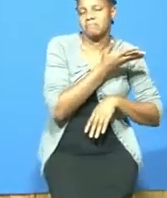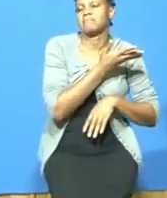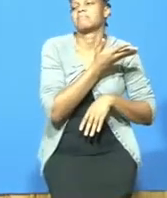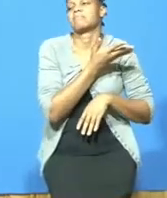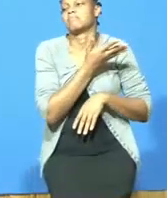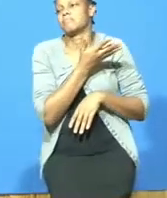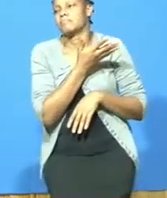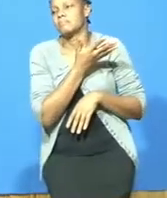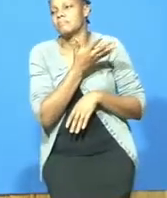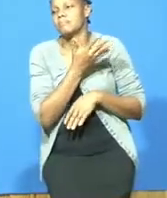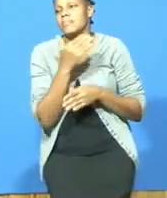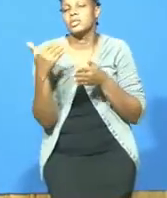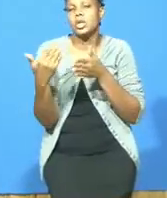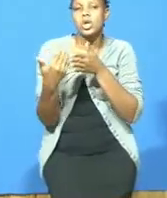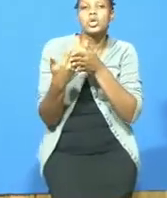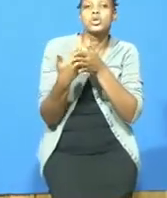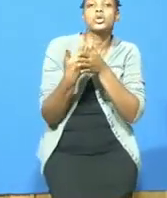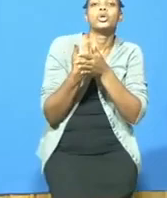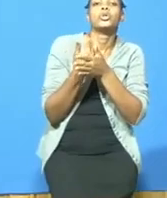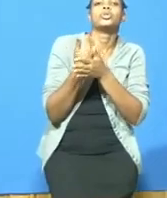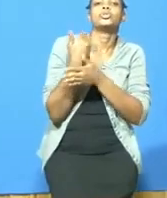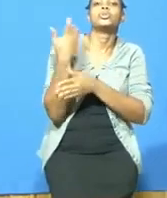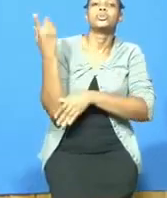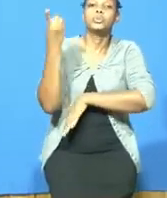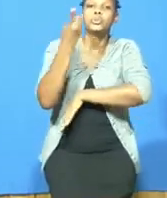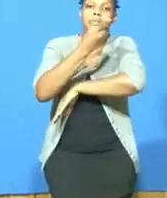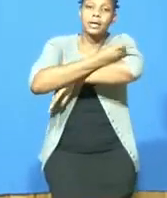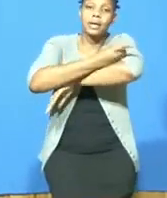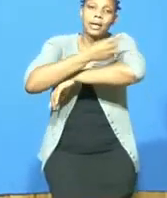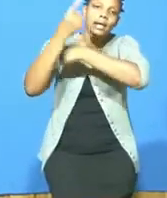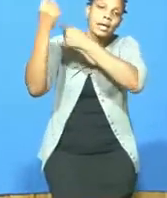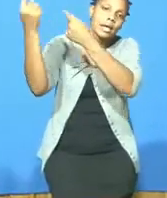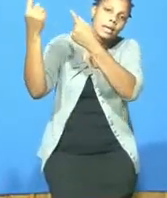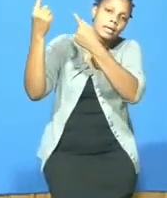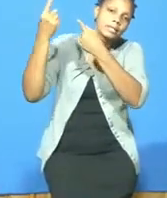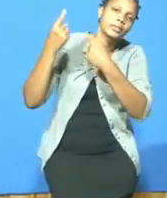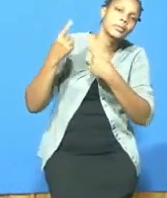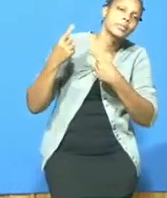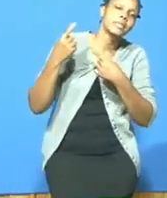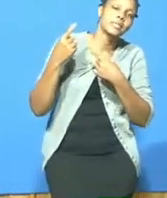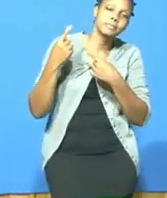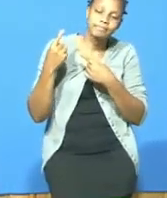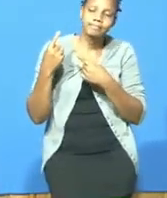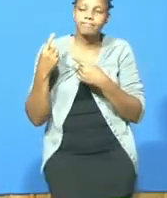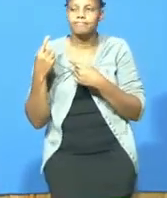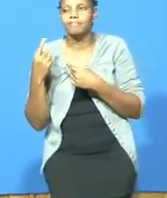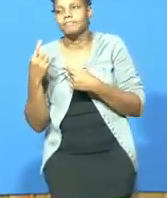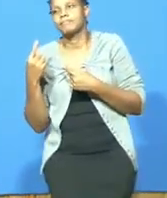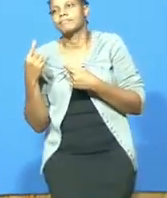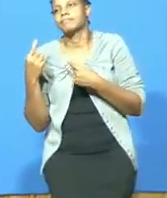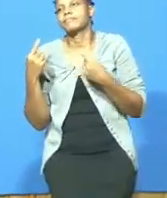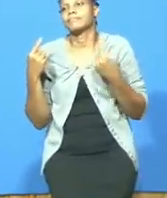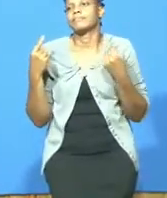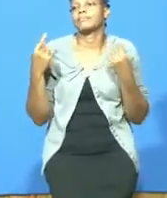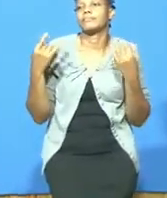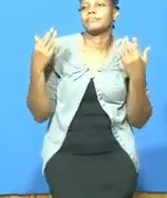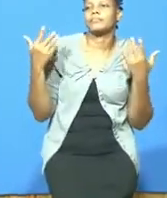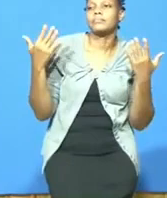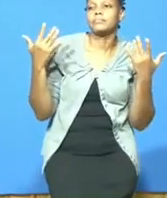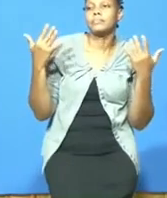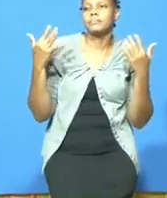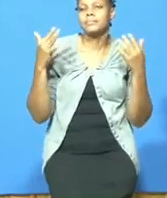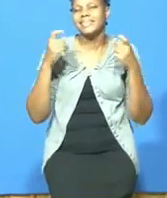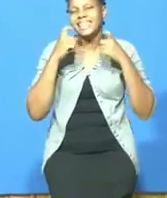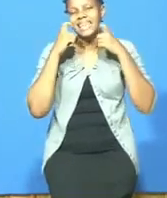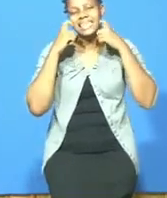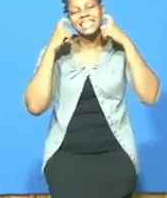behind. There's a new day dawning, the shadows of sin.